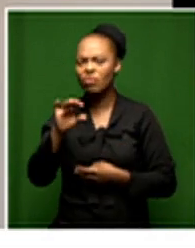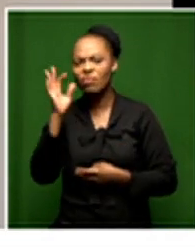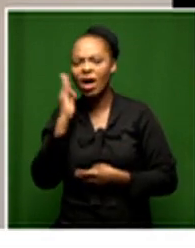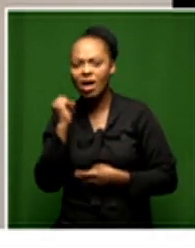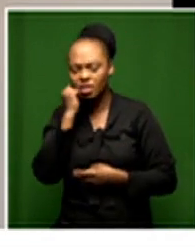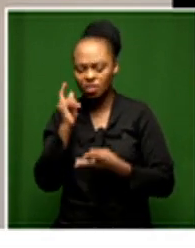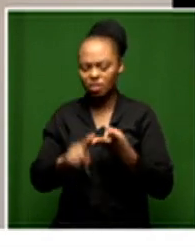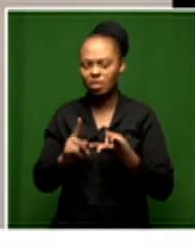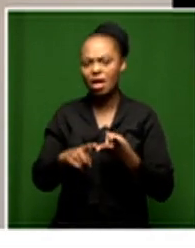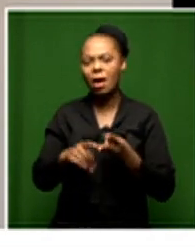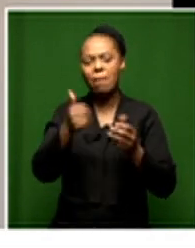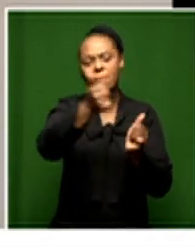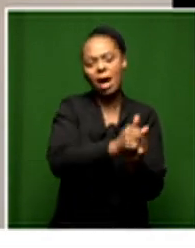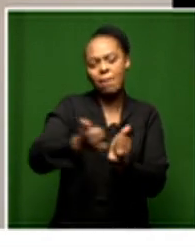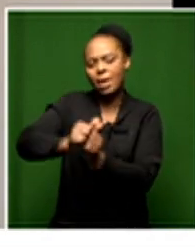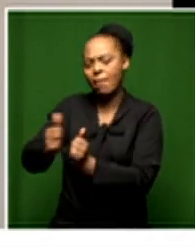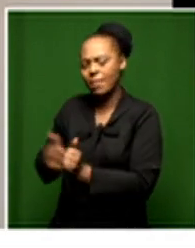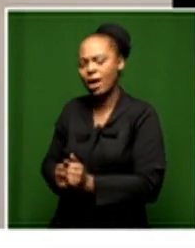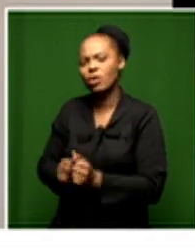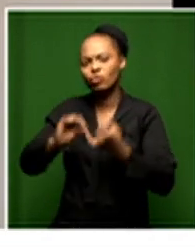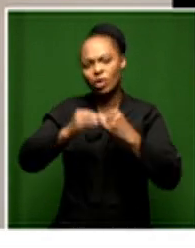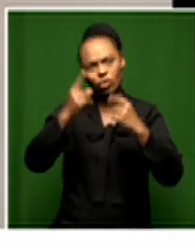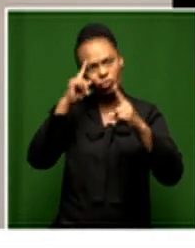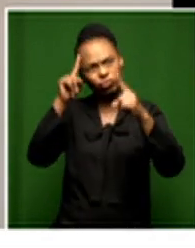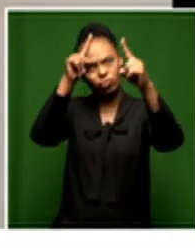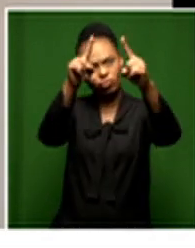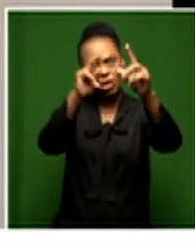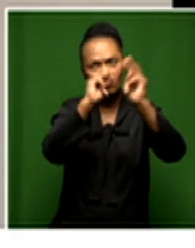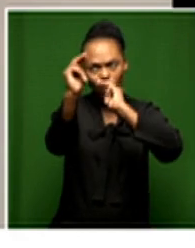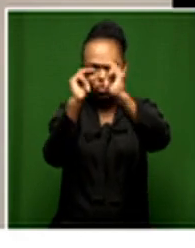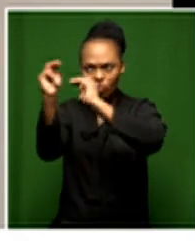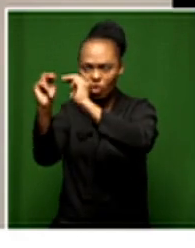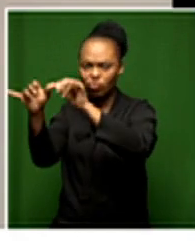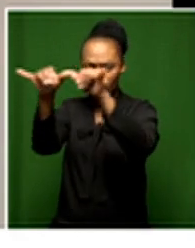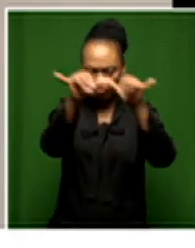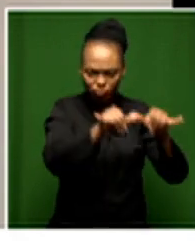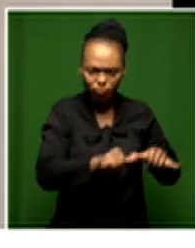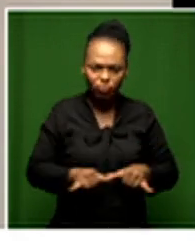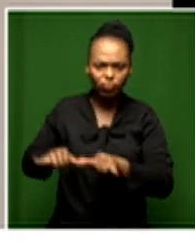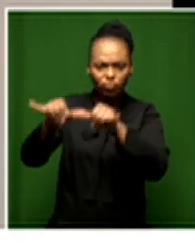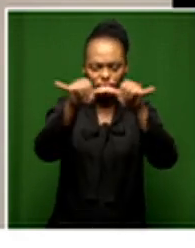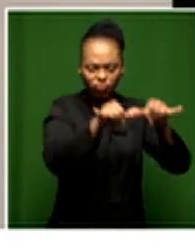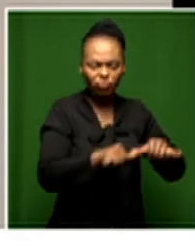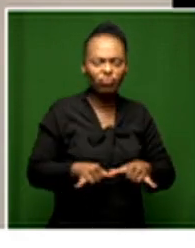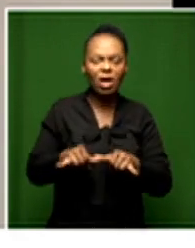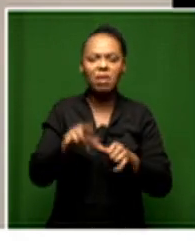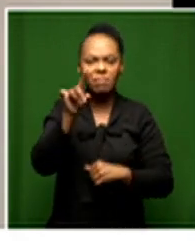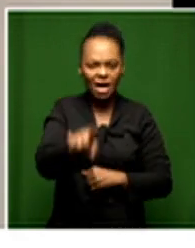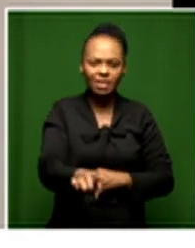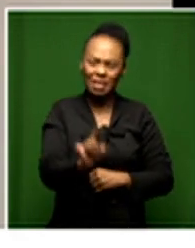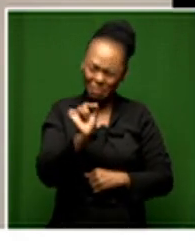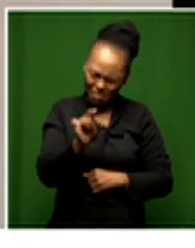partners, have created this international mechanism to negotiate collectively. And I think it's the only way